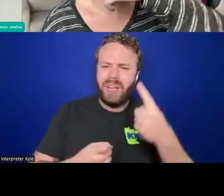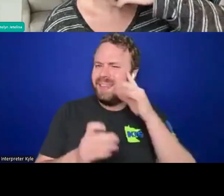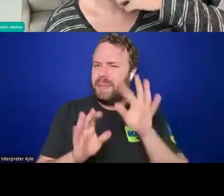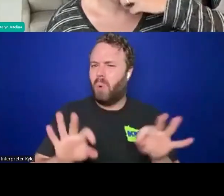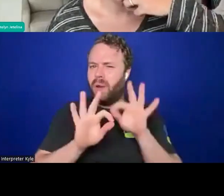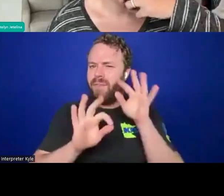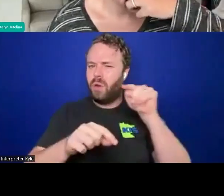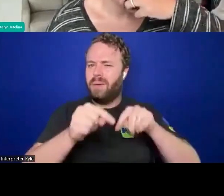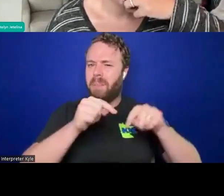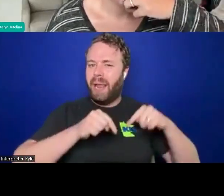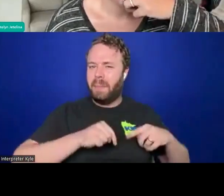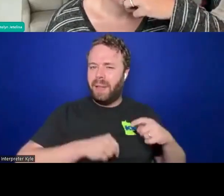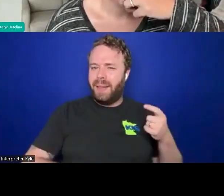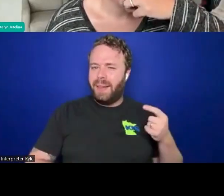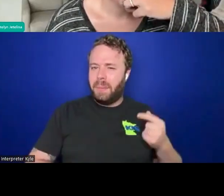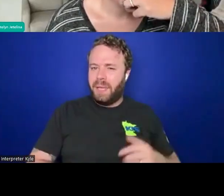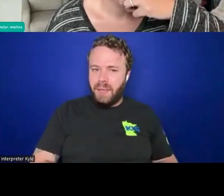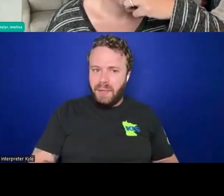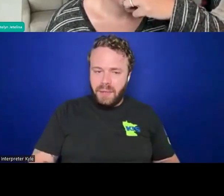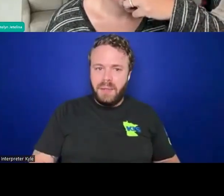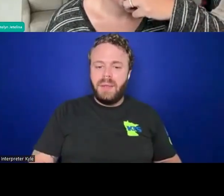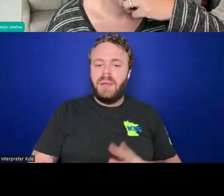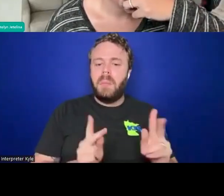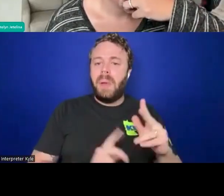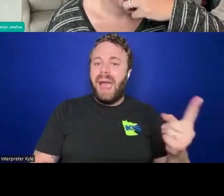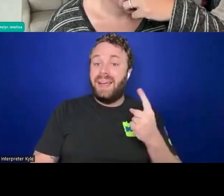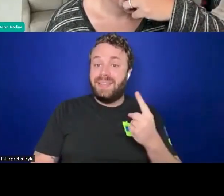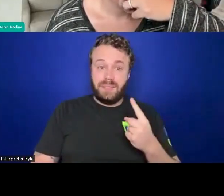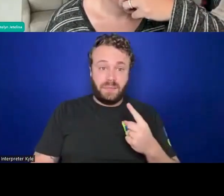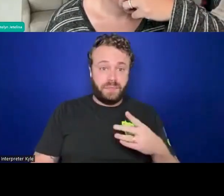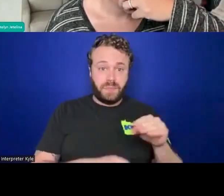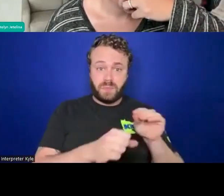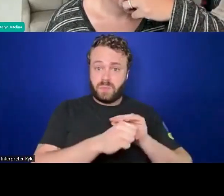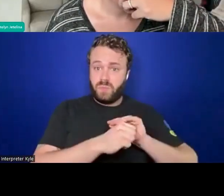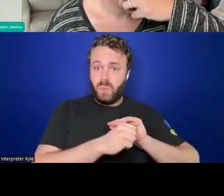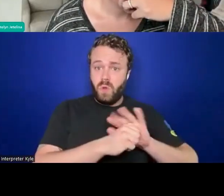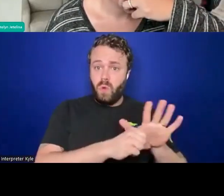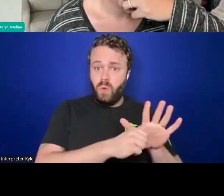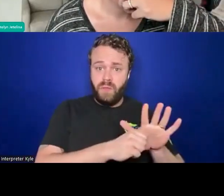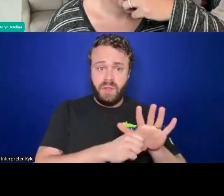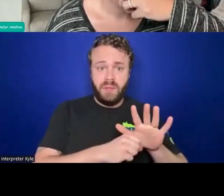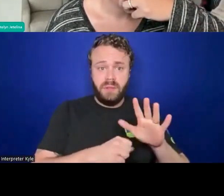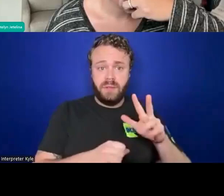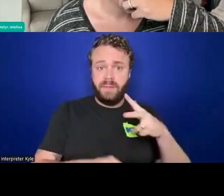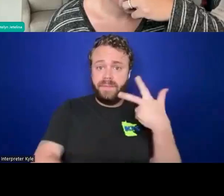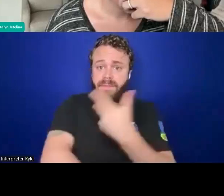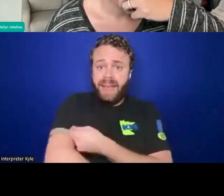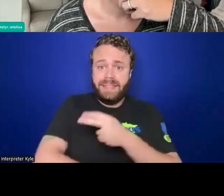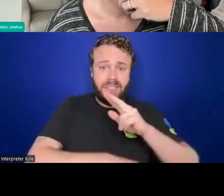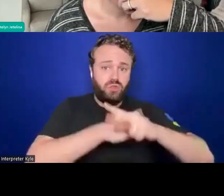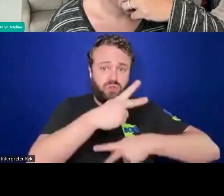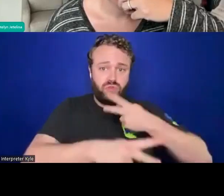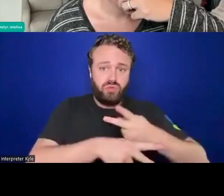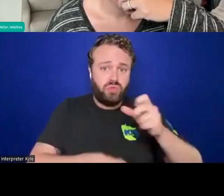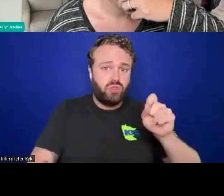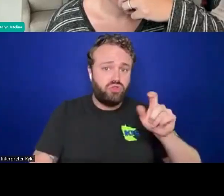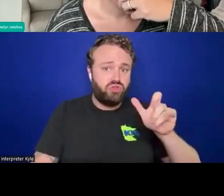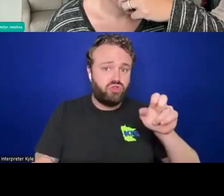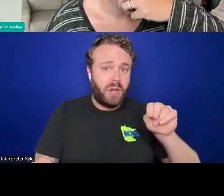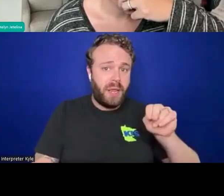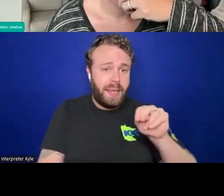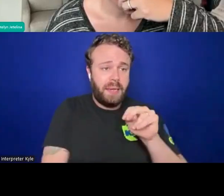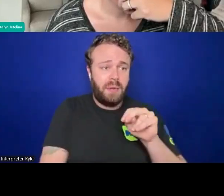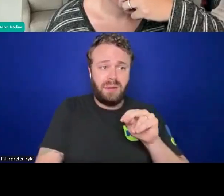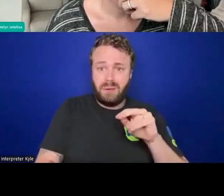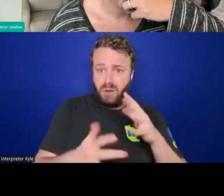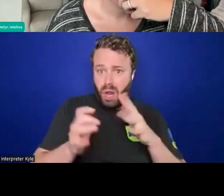about have the COVID vaccine strains been updated for this year, and what